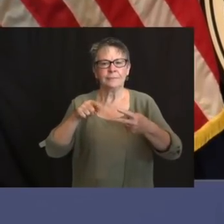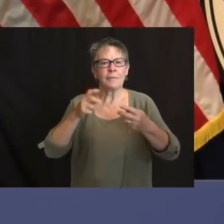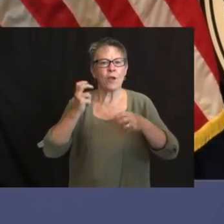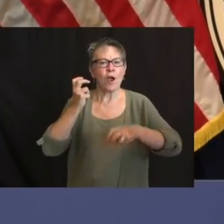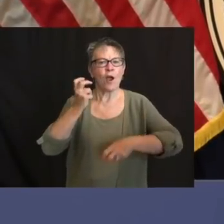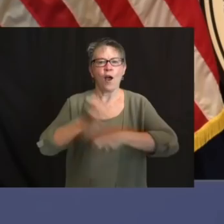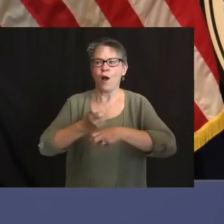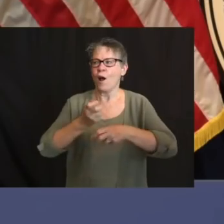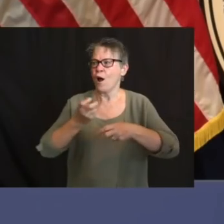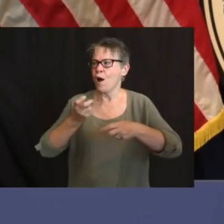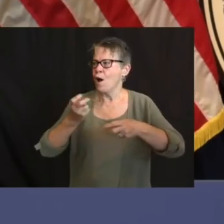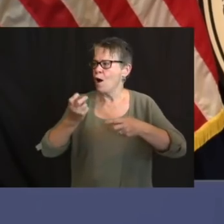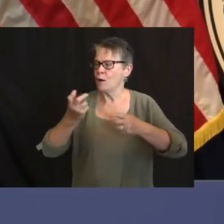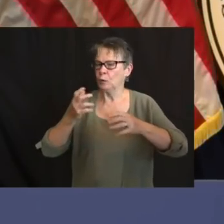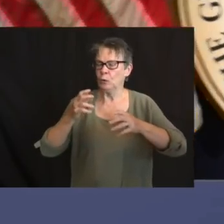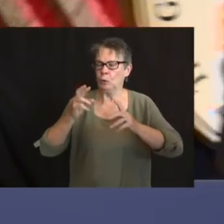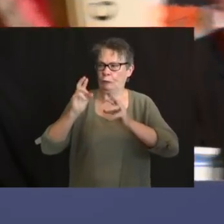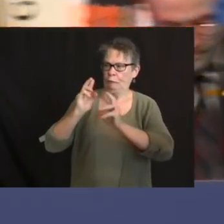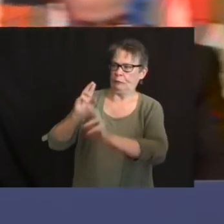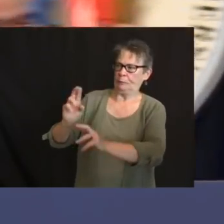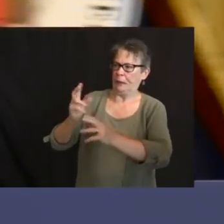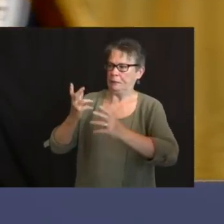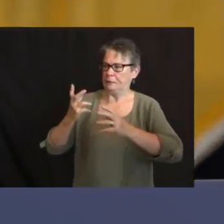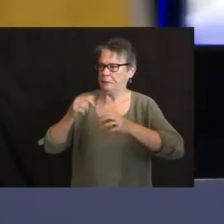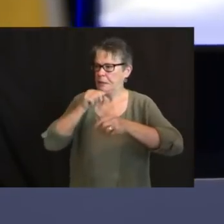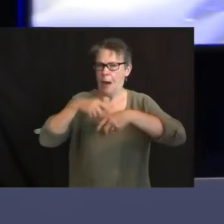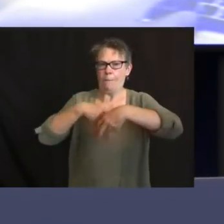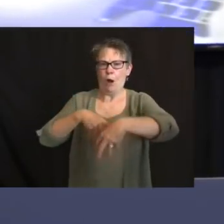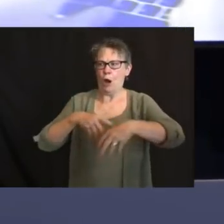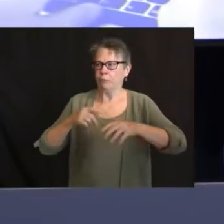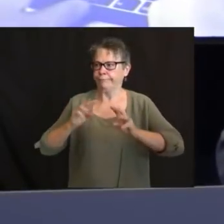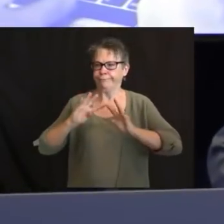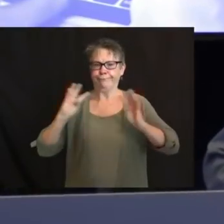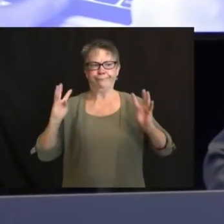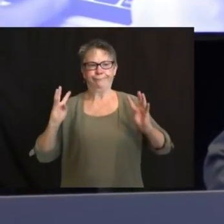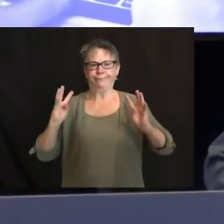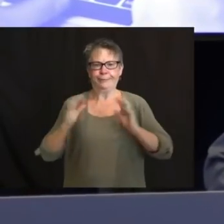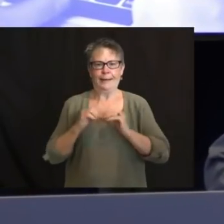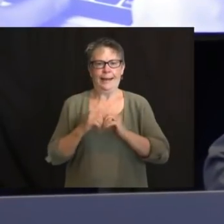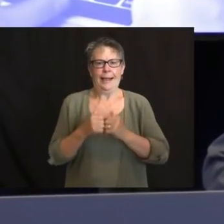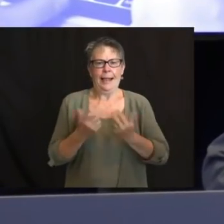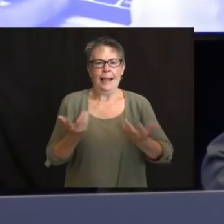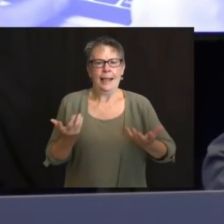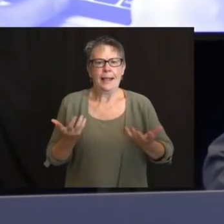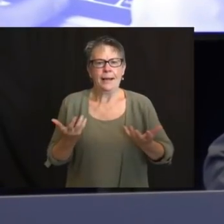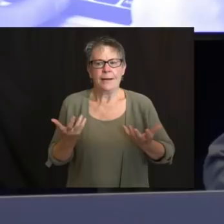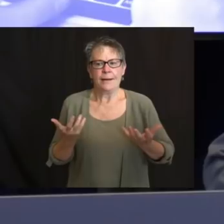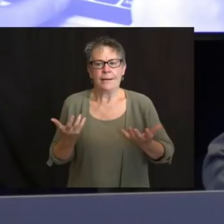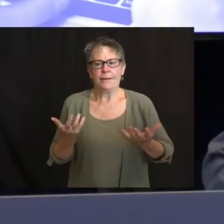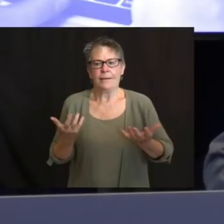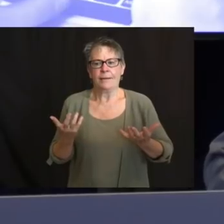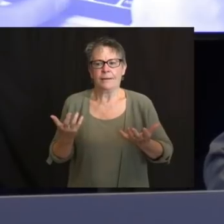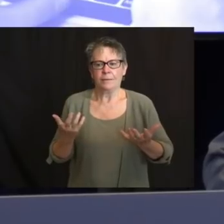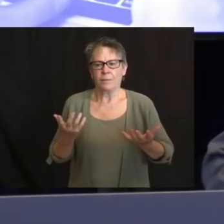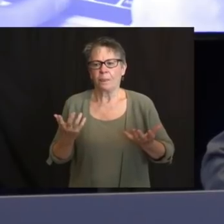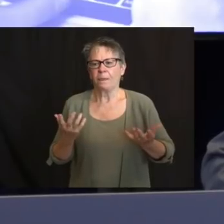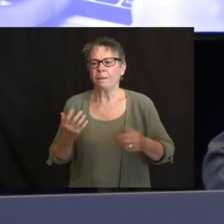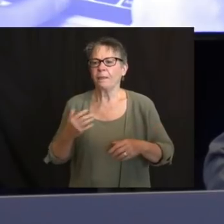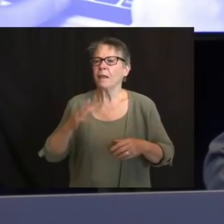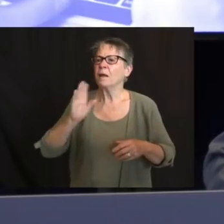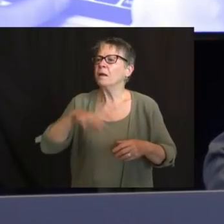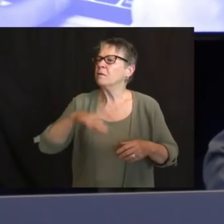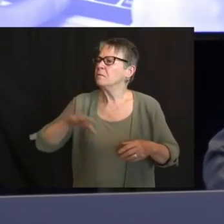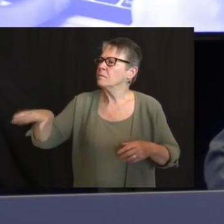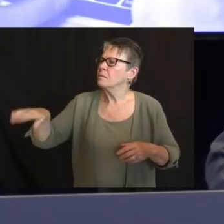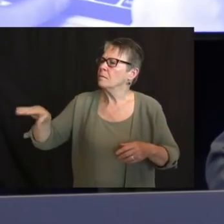about 1,000 folks on the beach, right? That's correct. They're really, from all the reports that I received, that it was just that, a